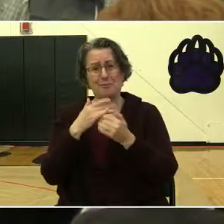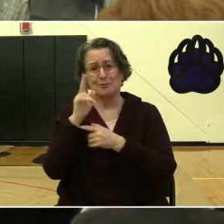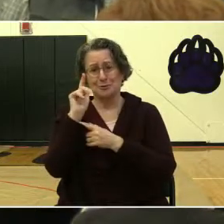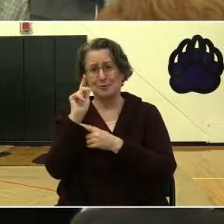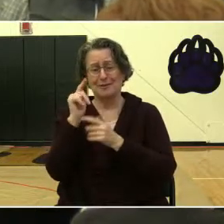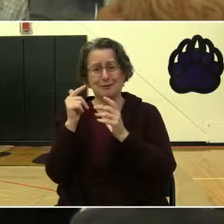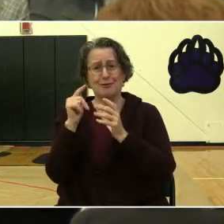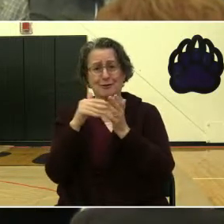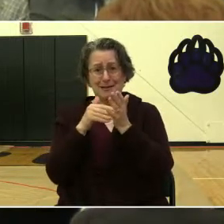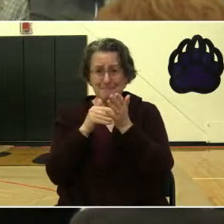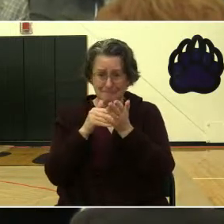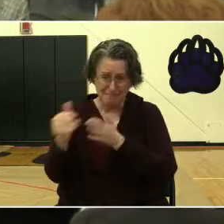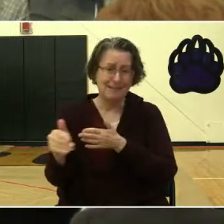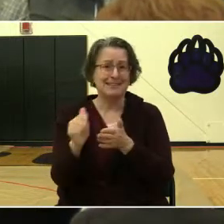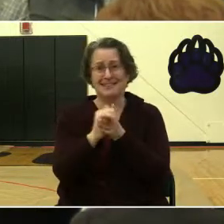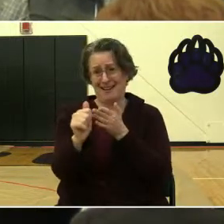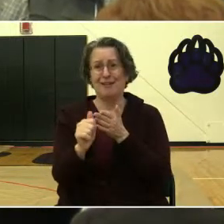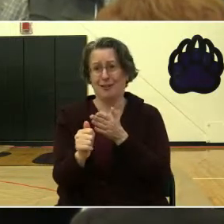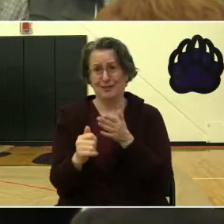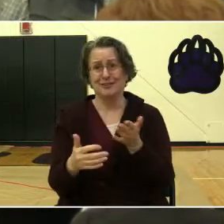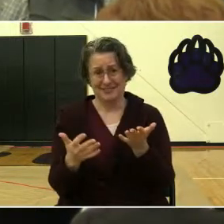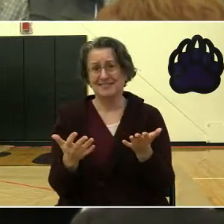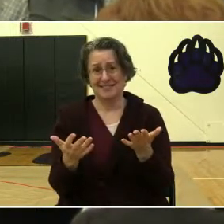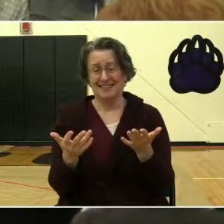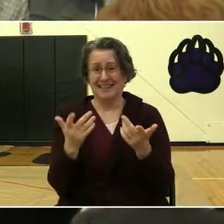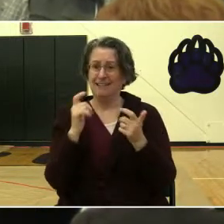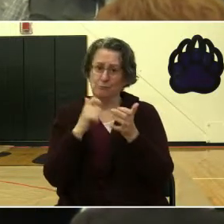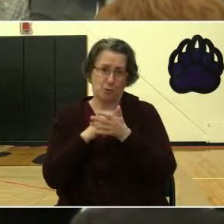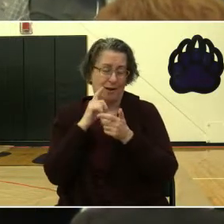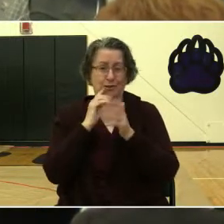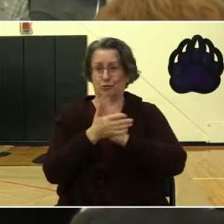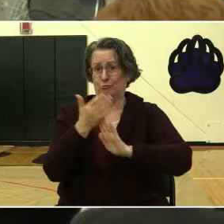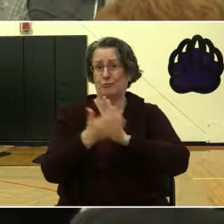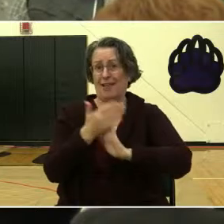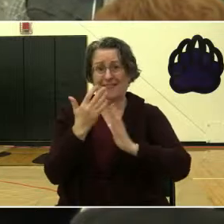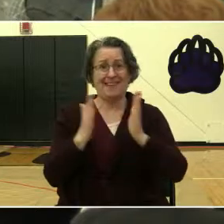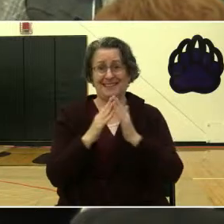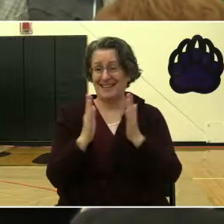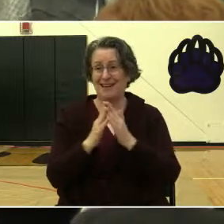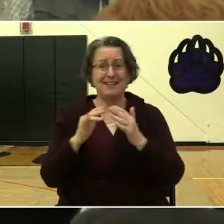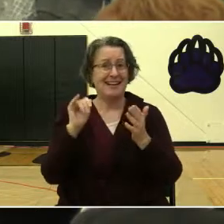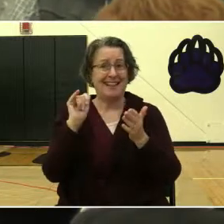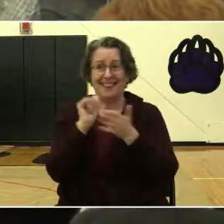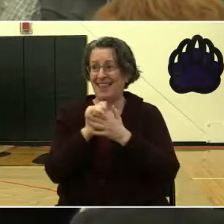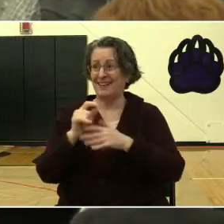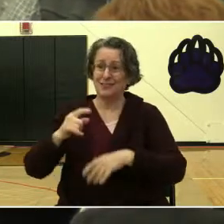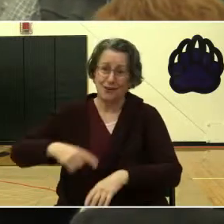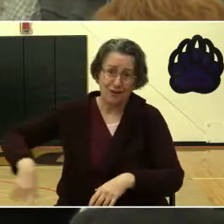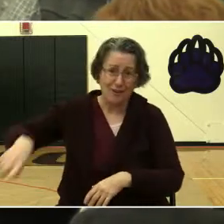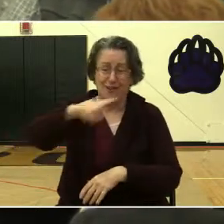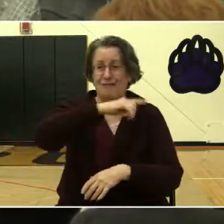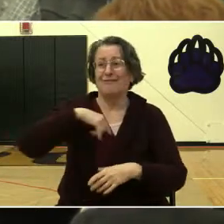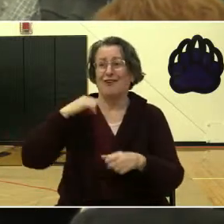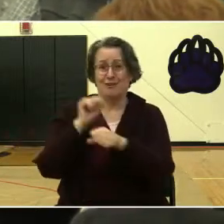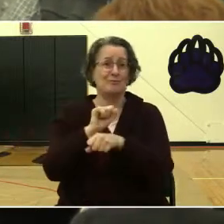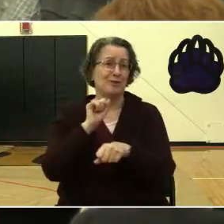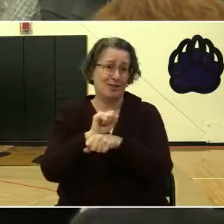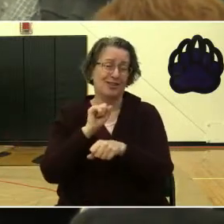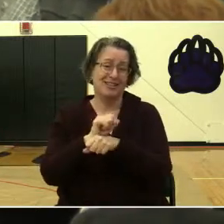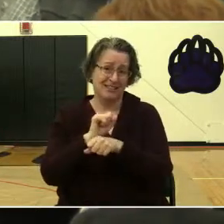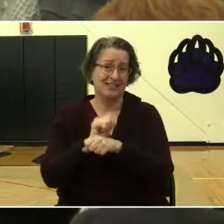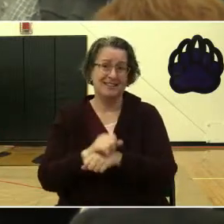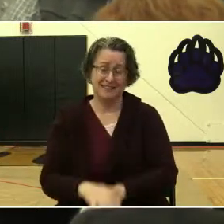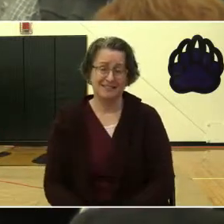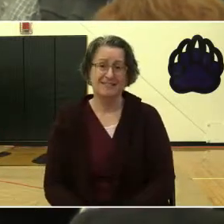towards town operations is our is our work you know and many of the many of those dollars particularly the dollars